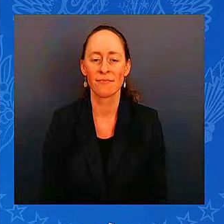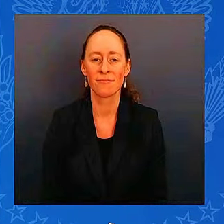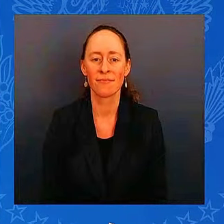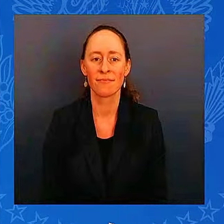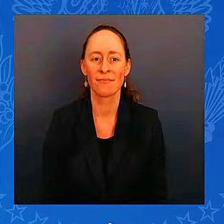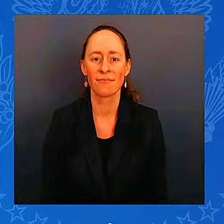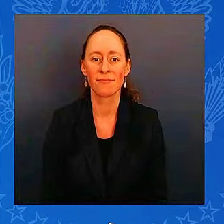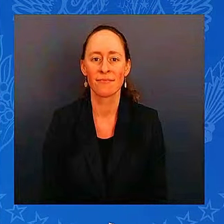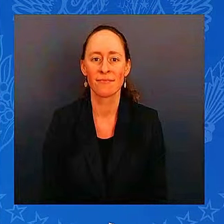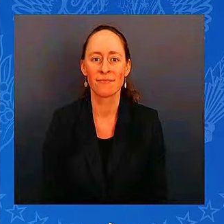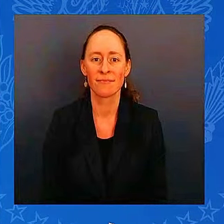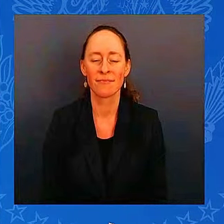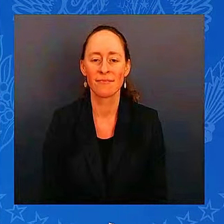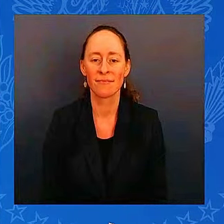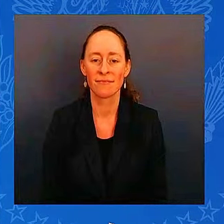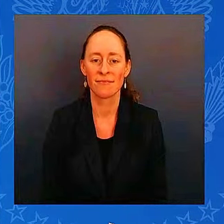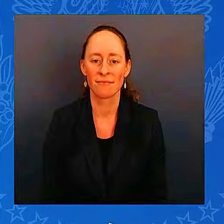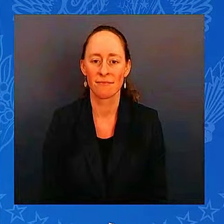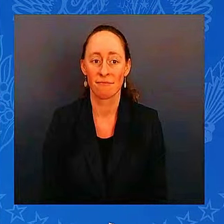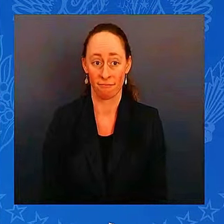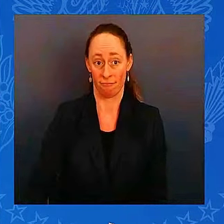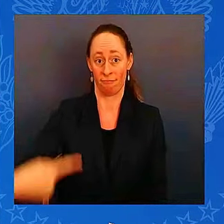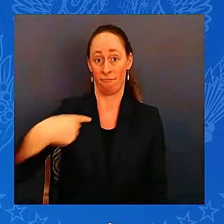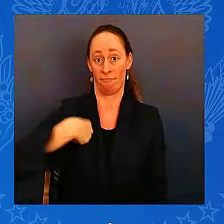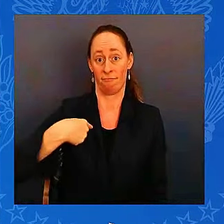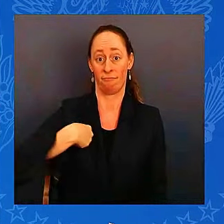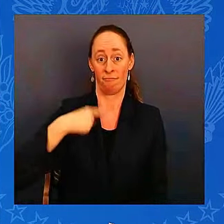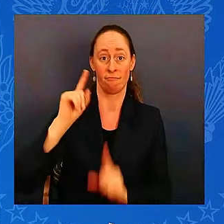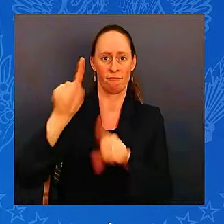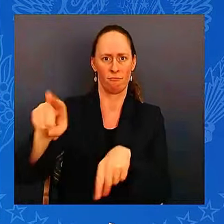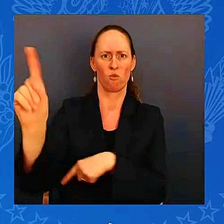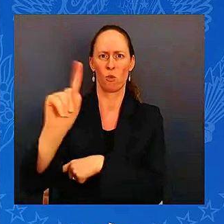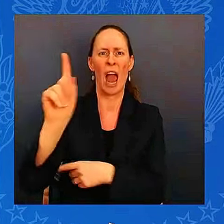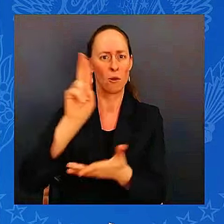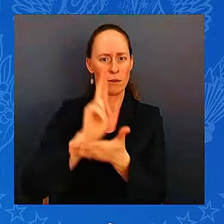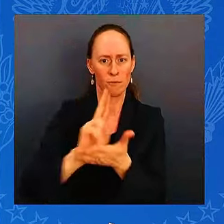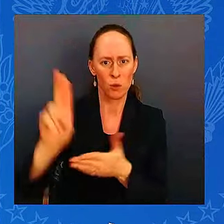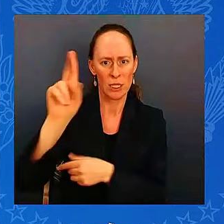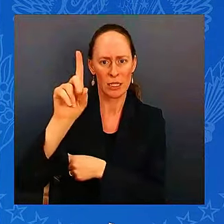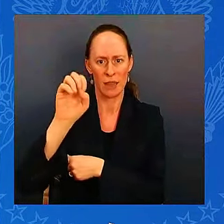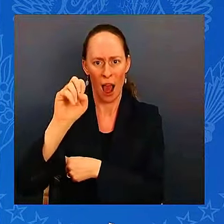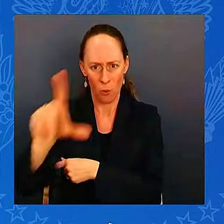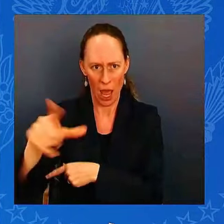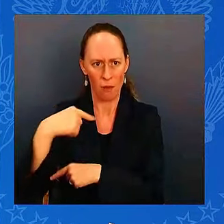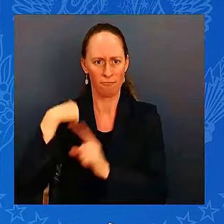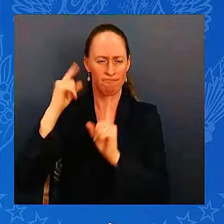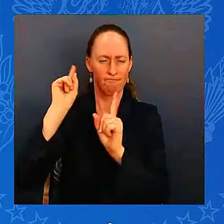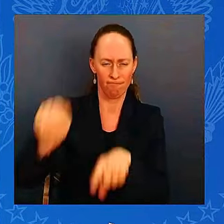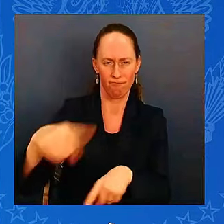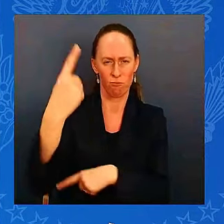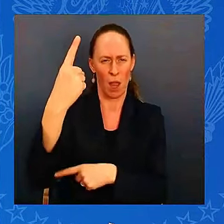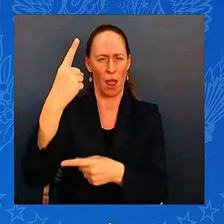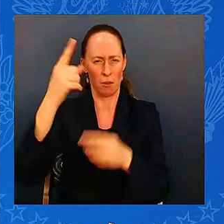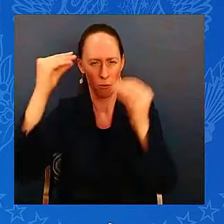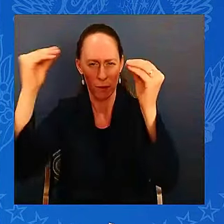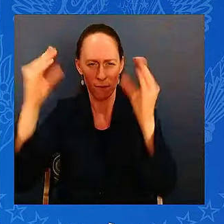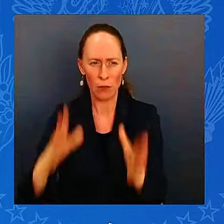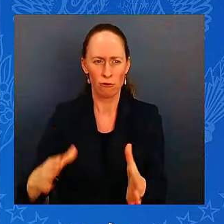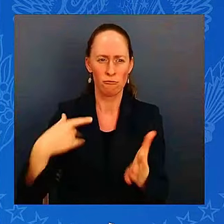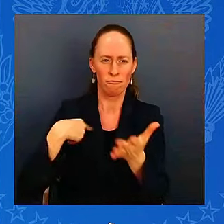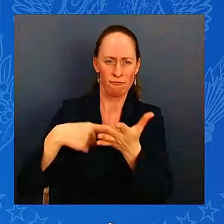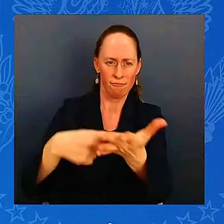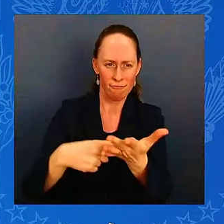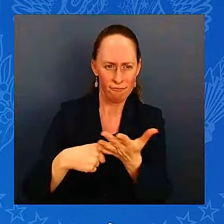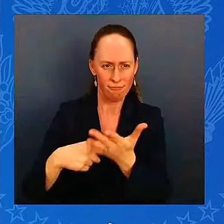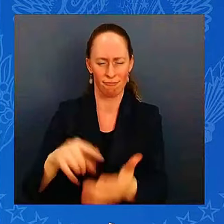I went to the University of Delaware, and a university professor was the first professor the first solar-powered building inspired